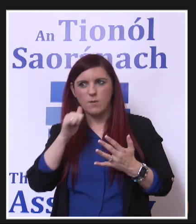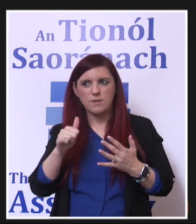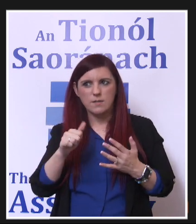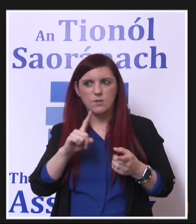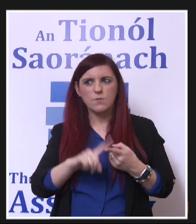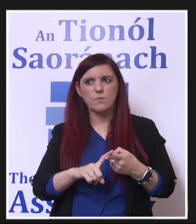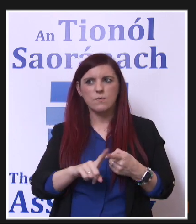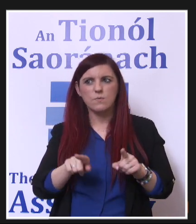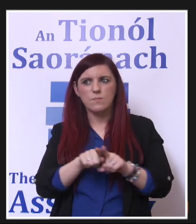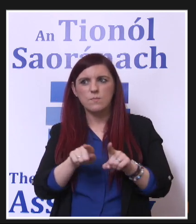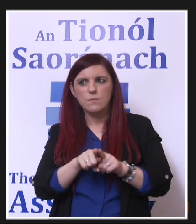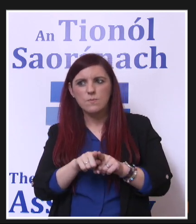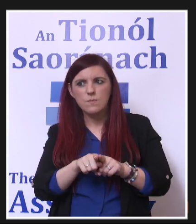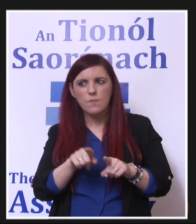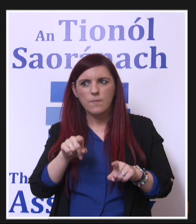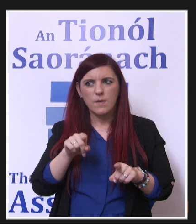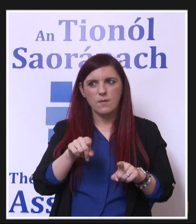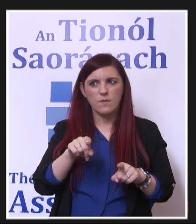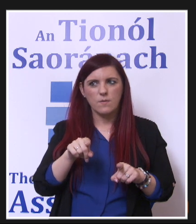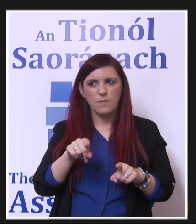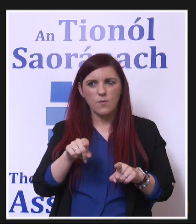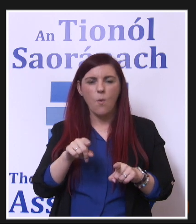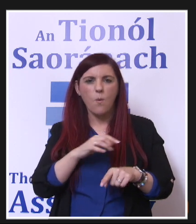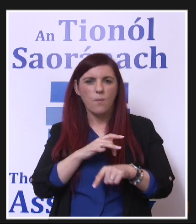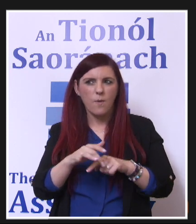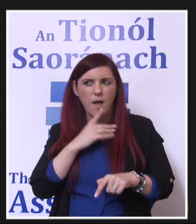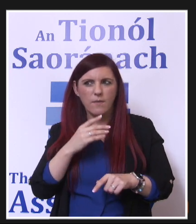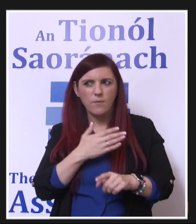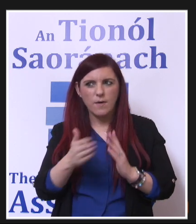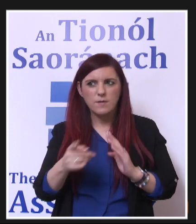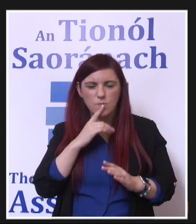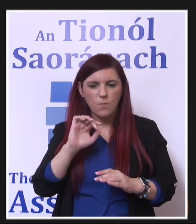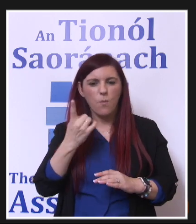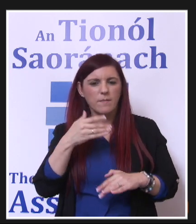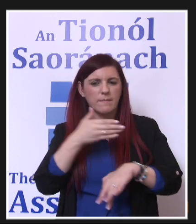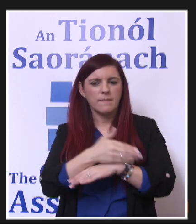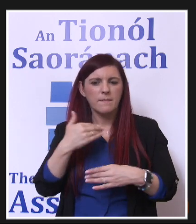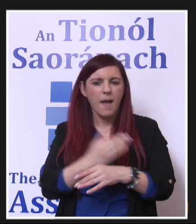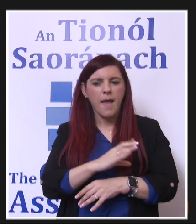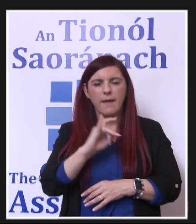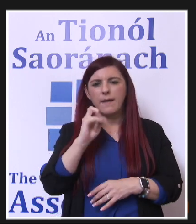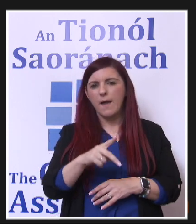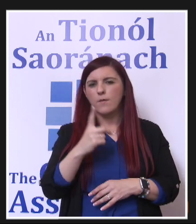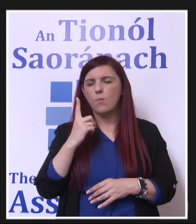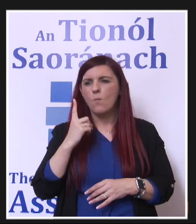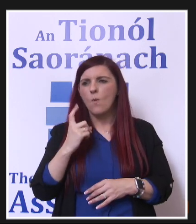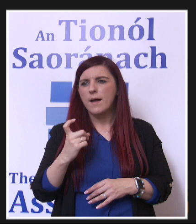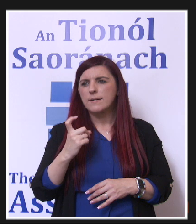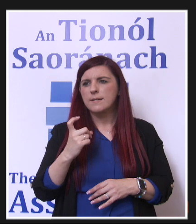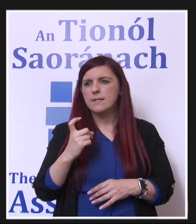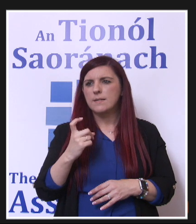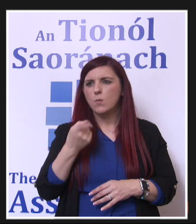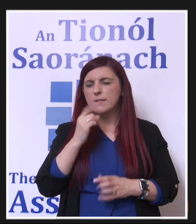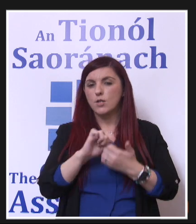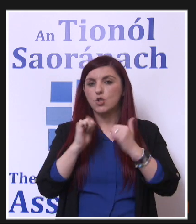one of the great reforms of the progressive era. There was one effort by Kevin White when he was mayor to change